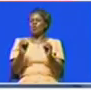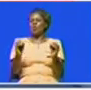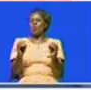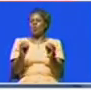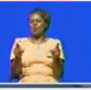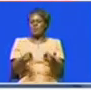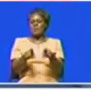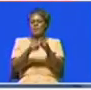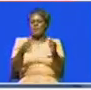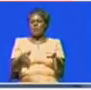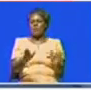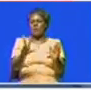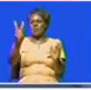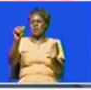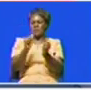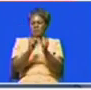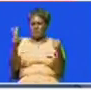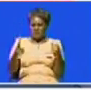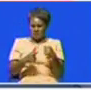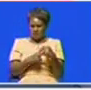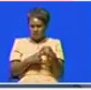us down the same road, 2017.